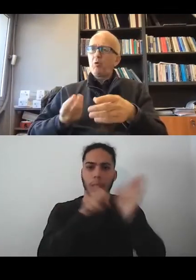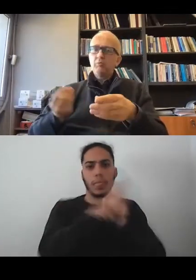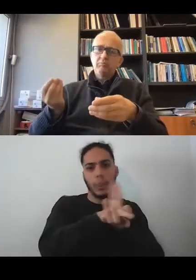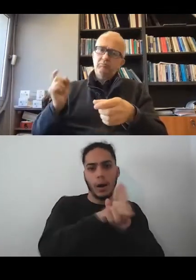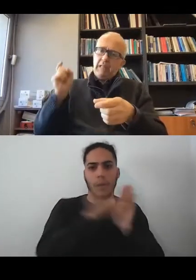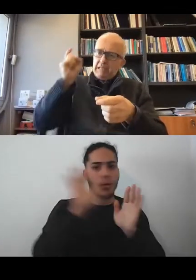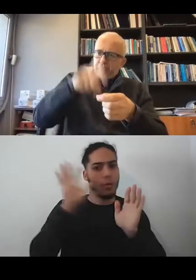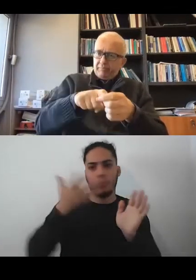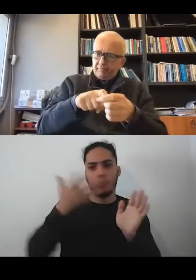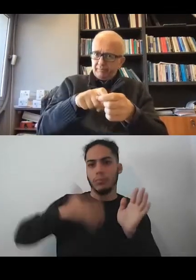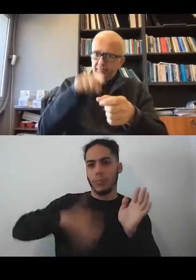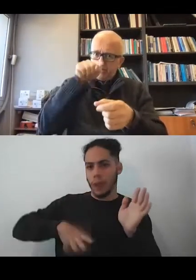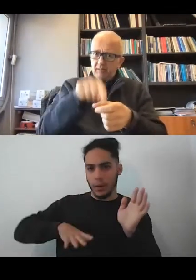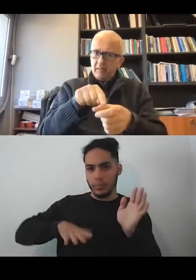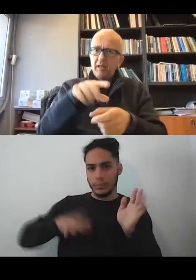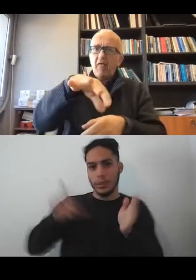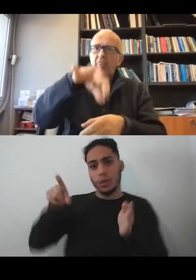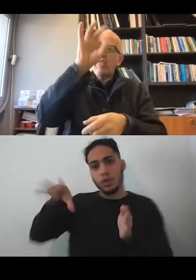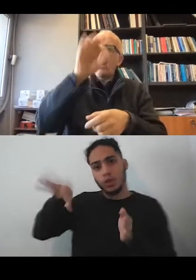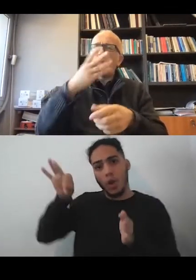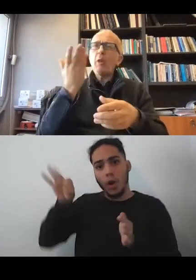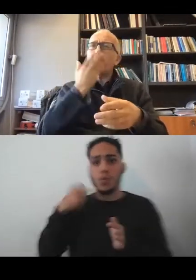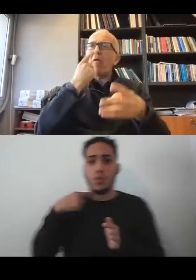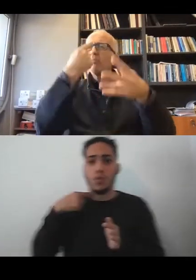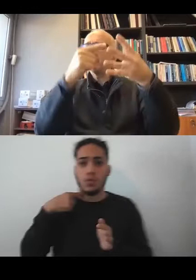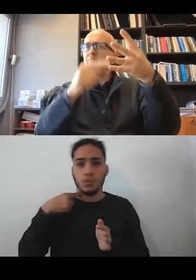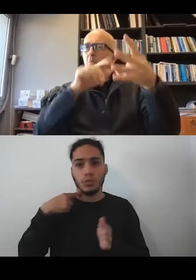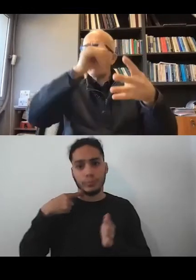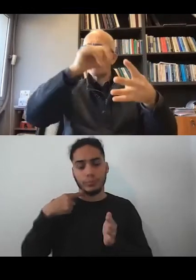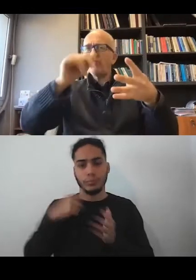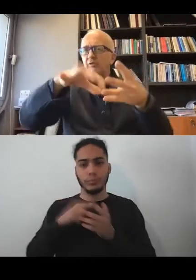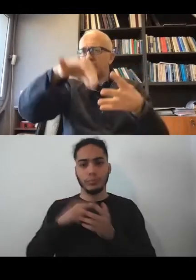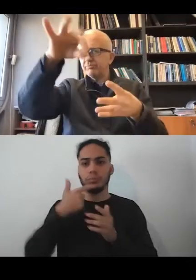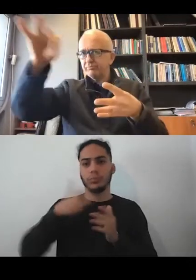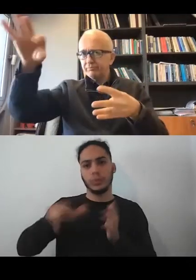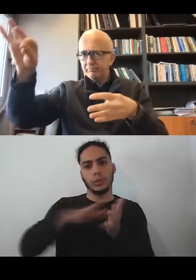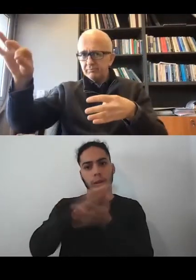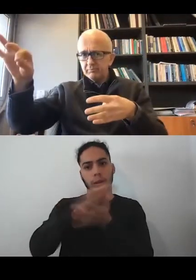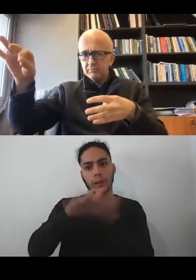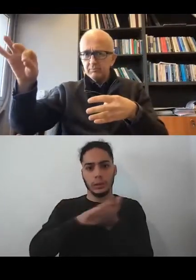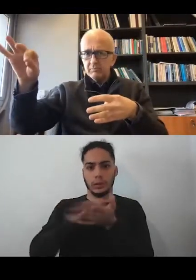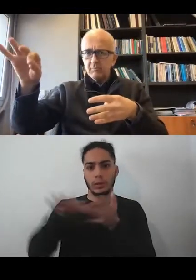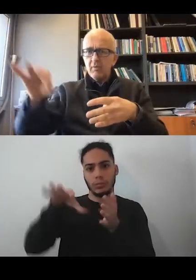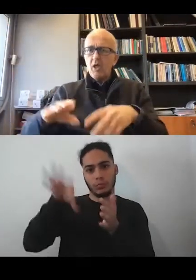study the selected courses on sign languages asynchronously.